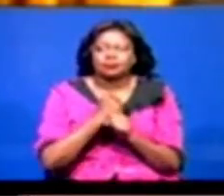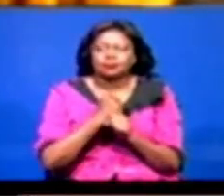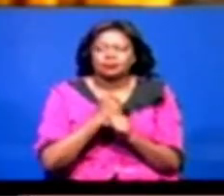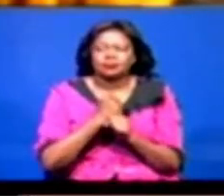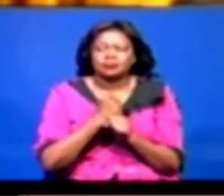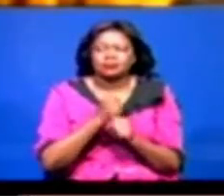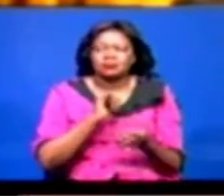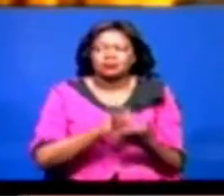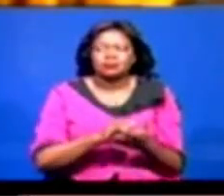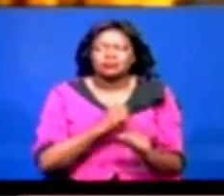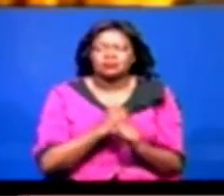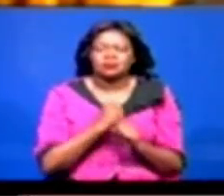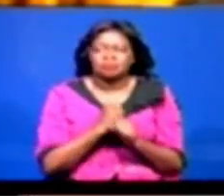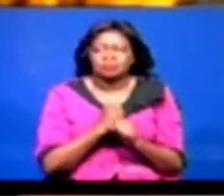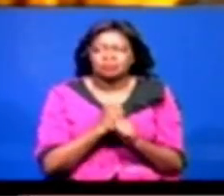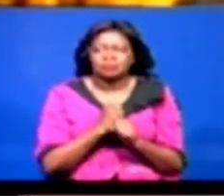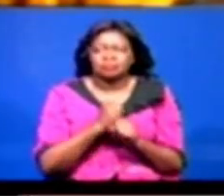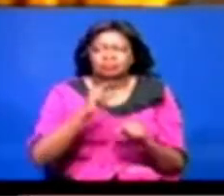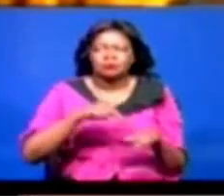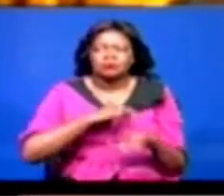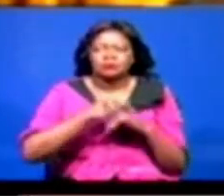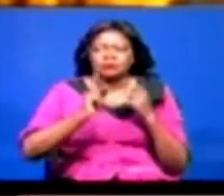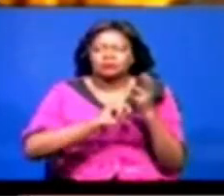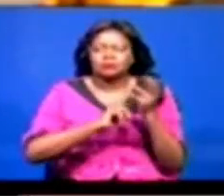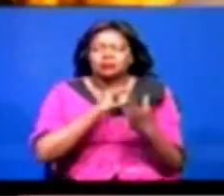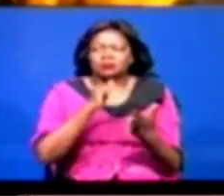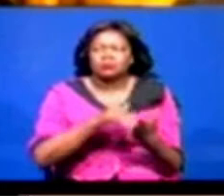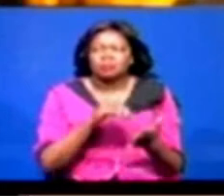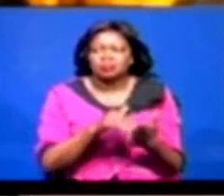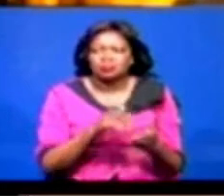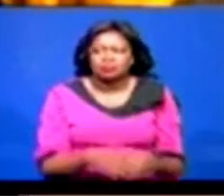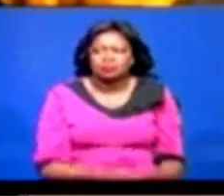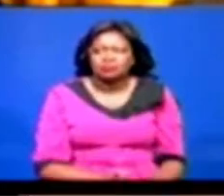being undertaken at the National Tallying Center.